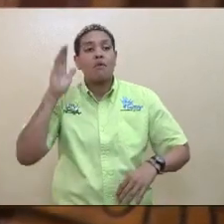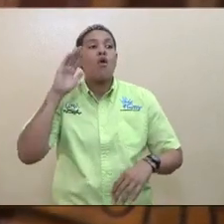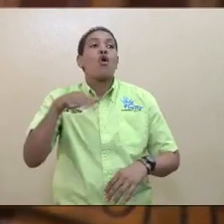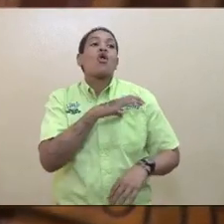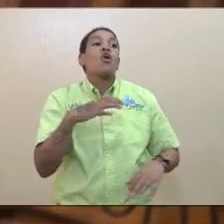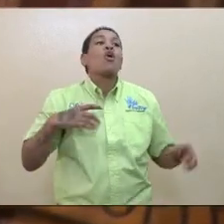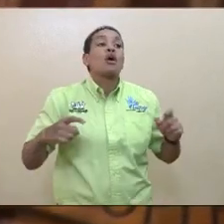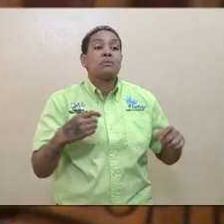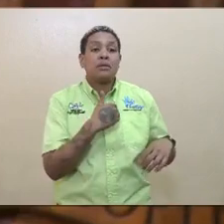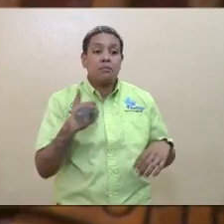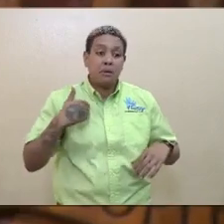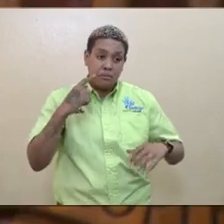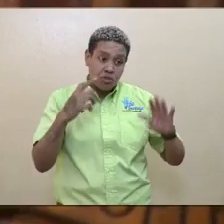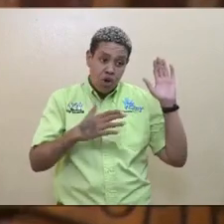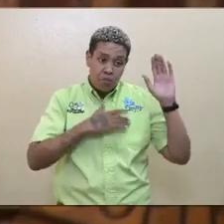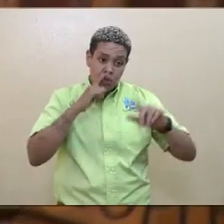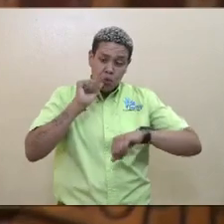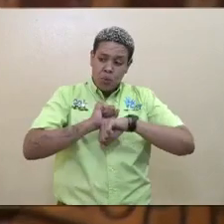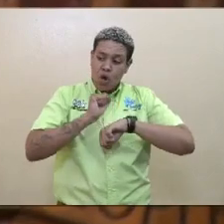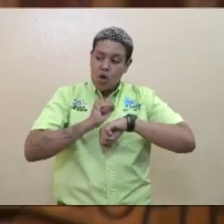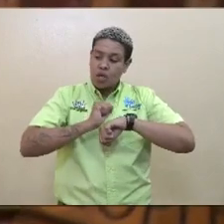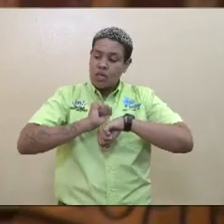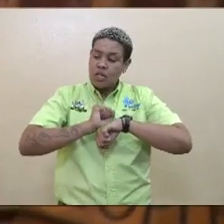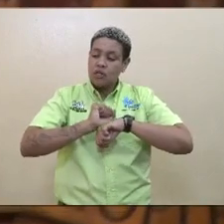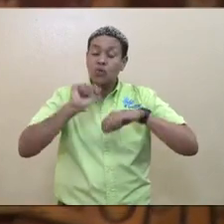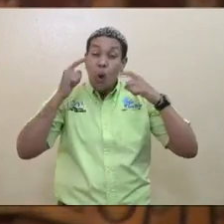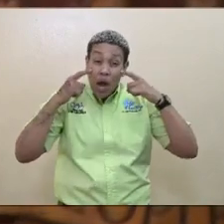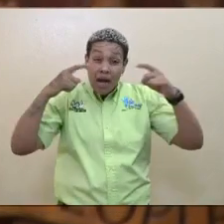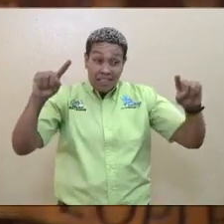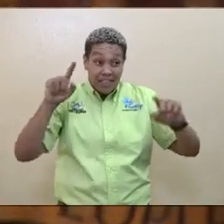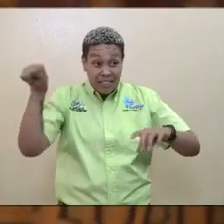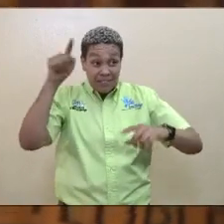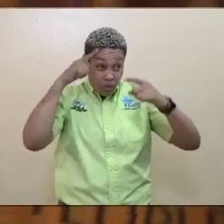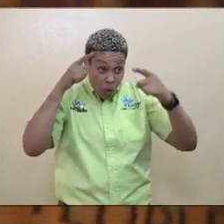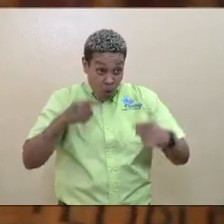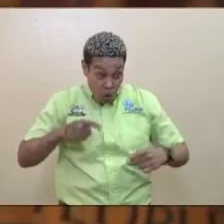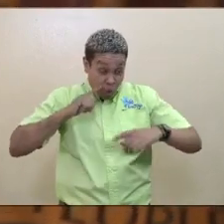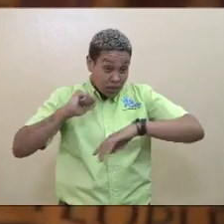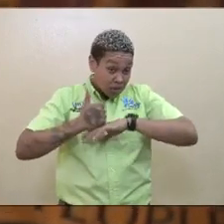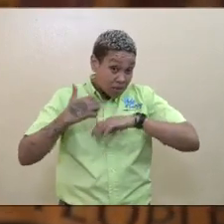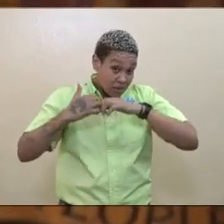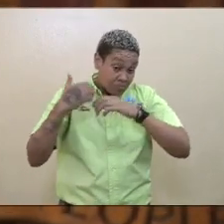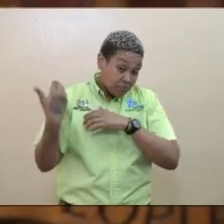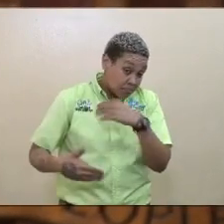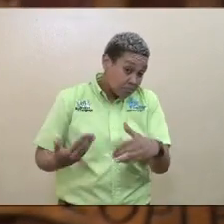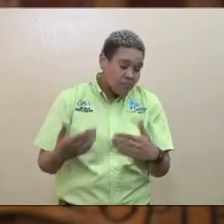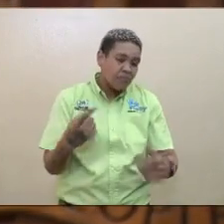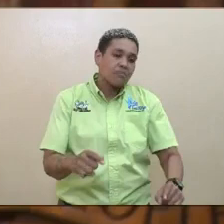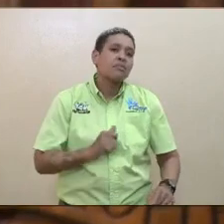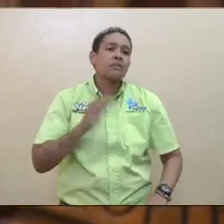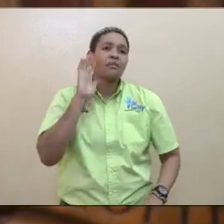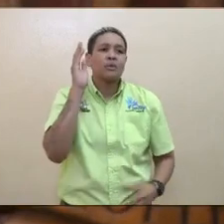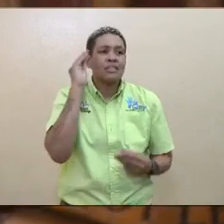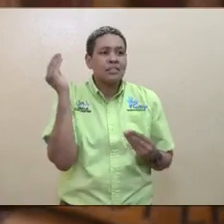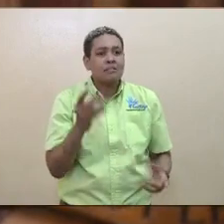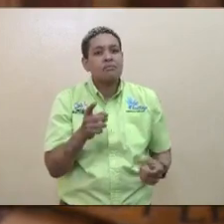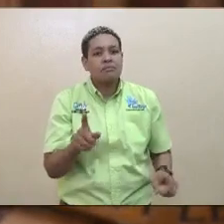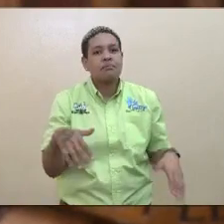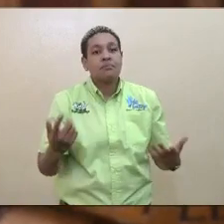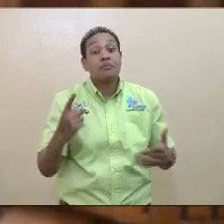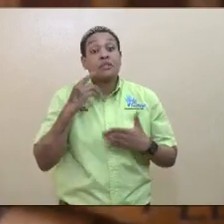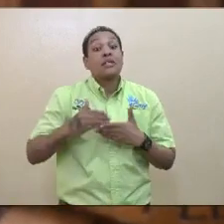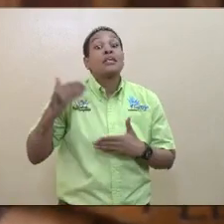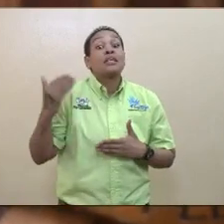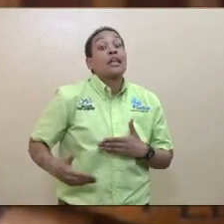committed to working to achieving the goals along the way. I'll tell you this, the